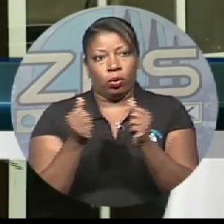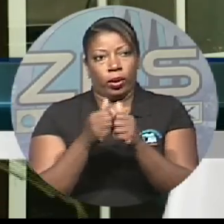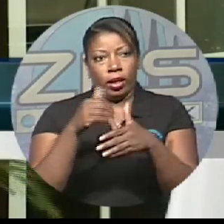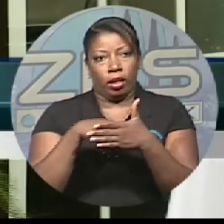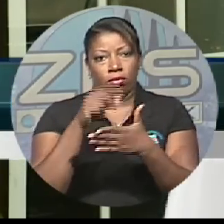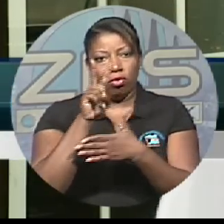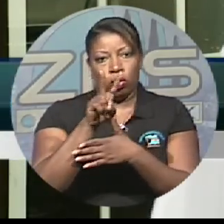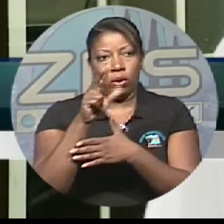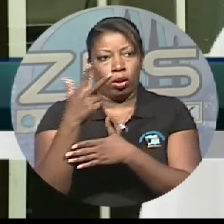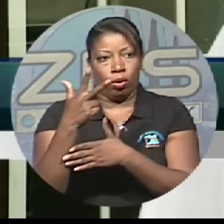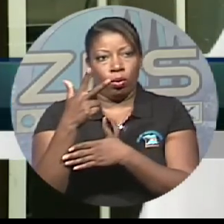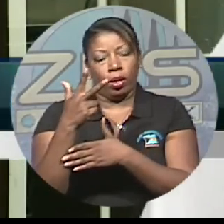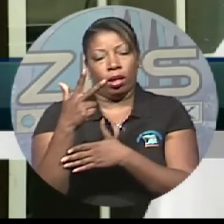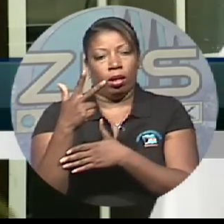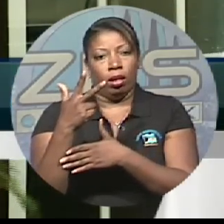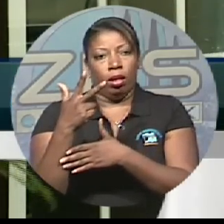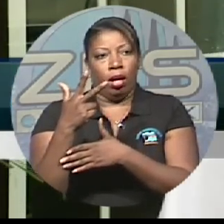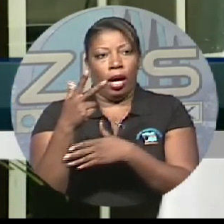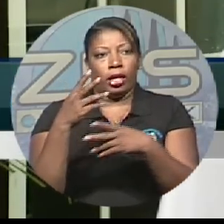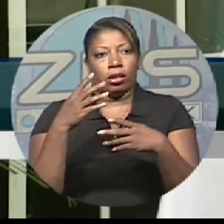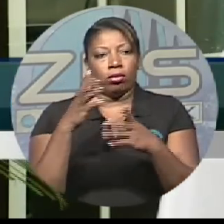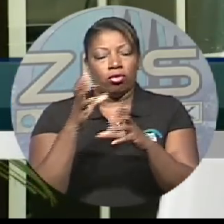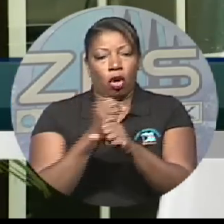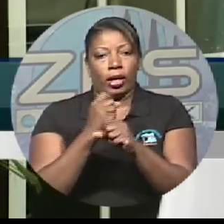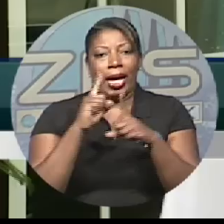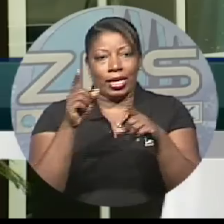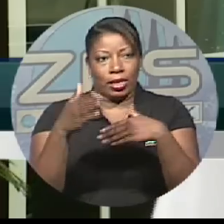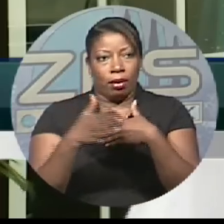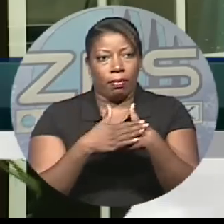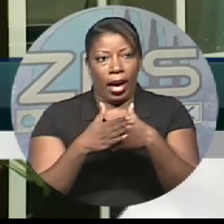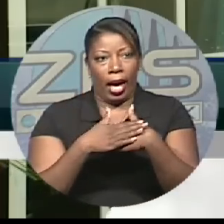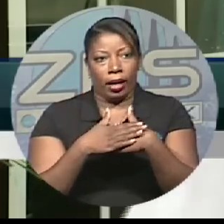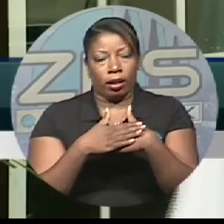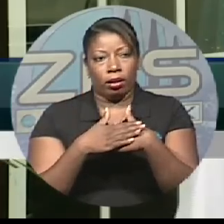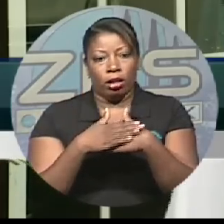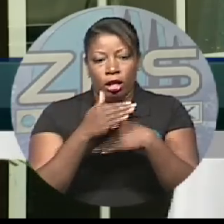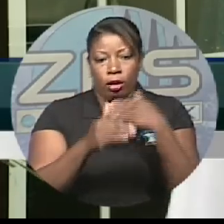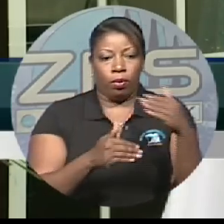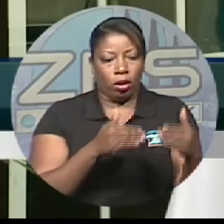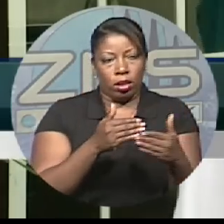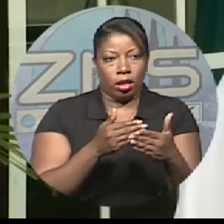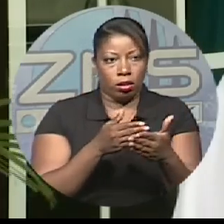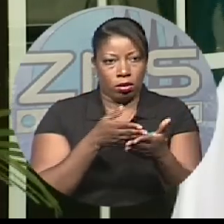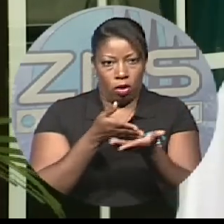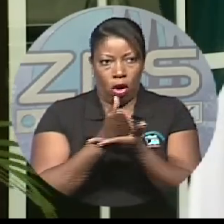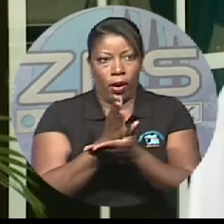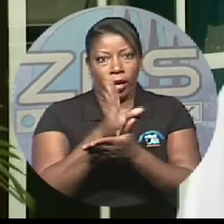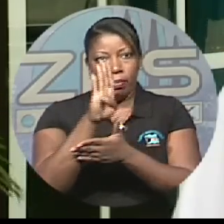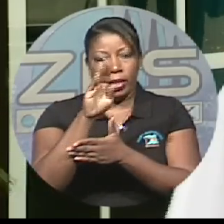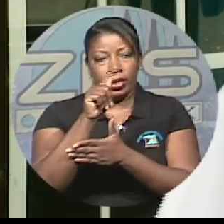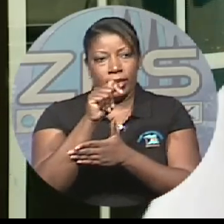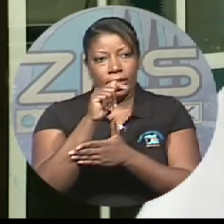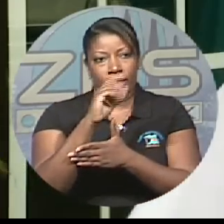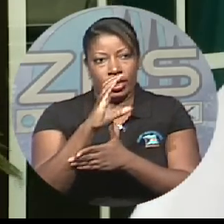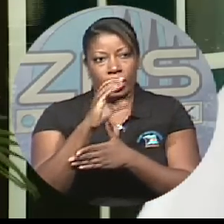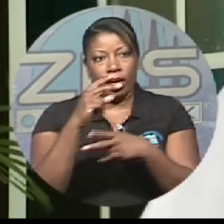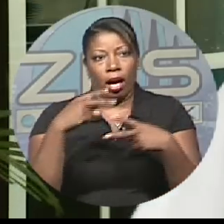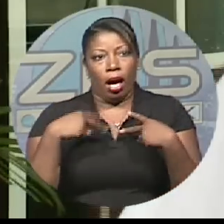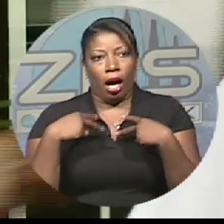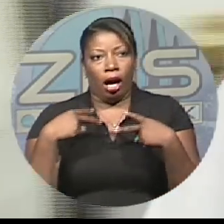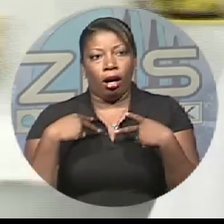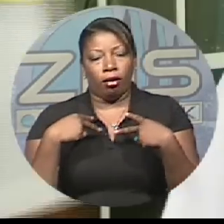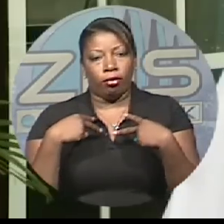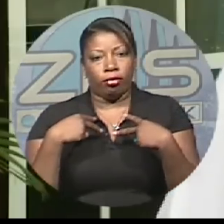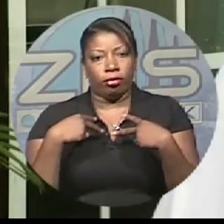within 2 to 3 weeks, I got an answer back from BTC. The process was smooth. BTC